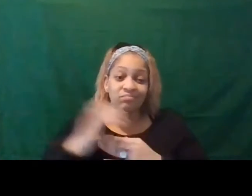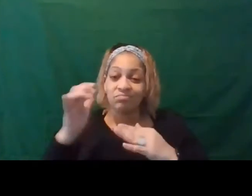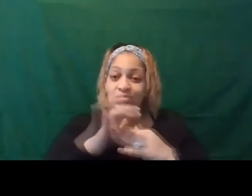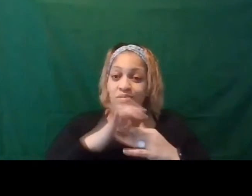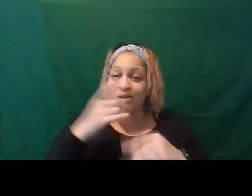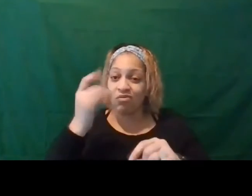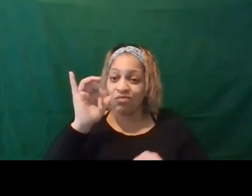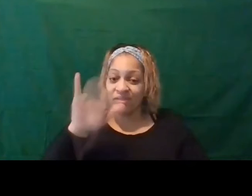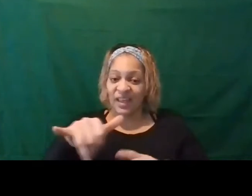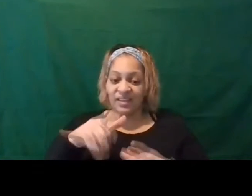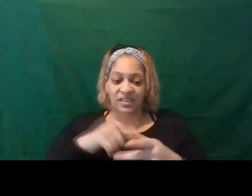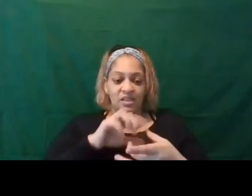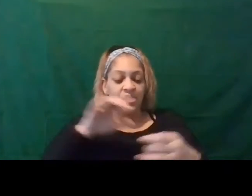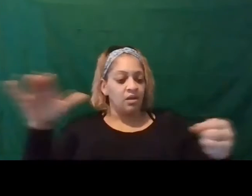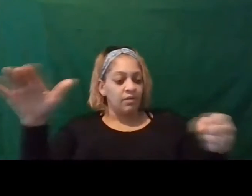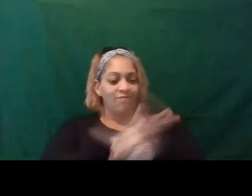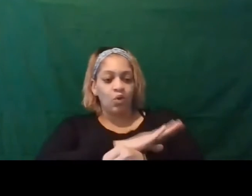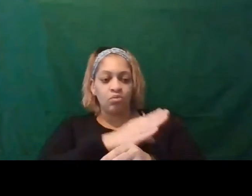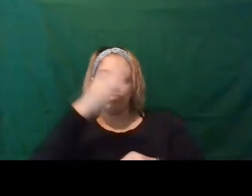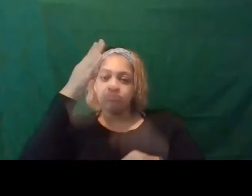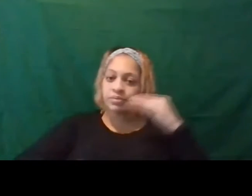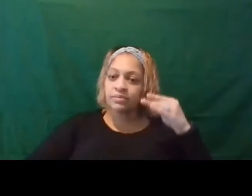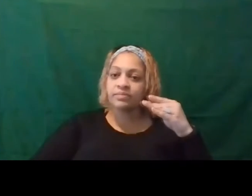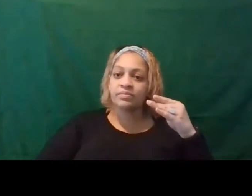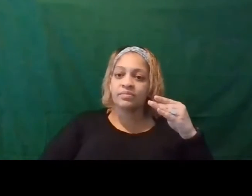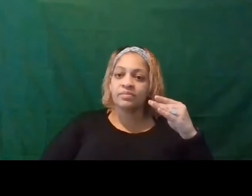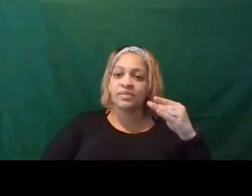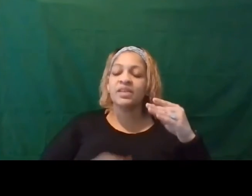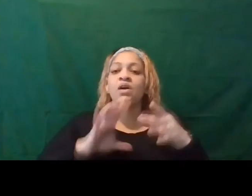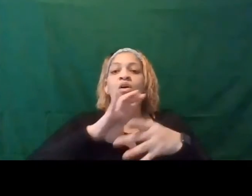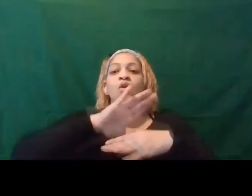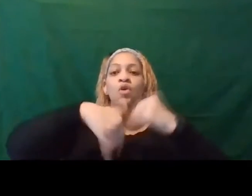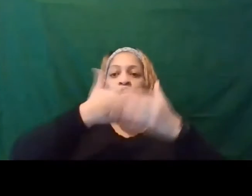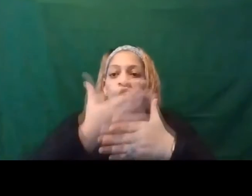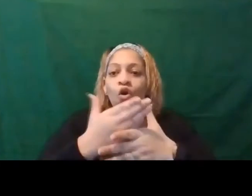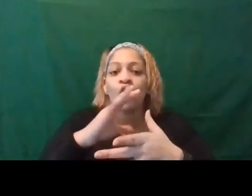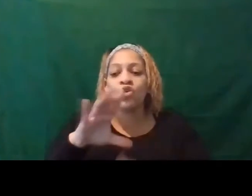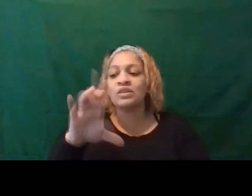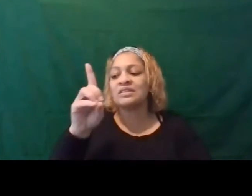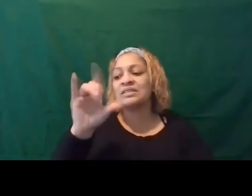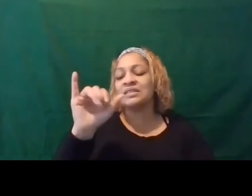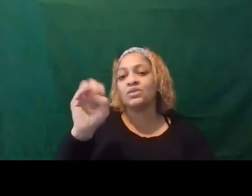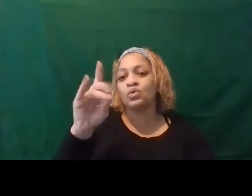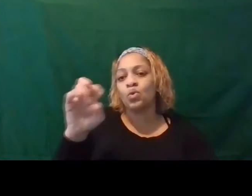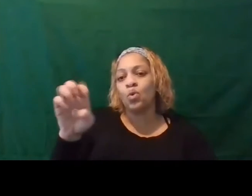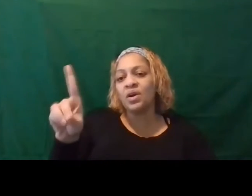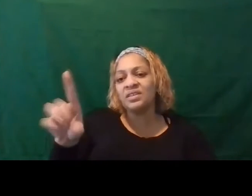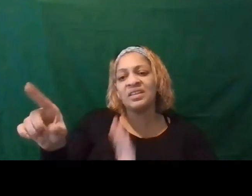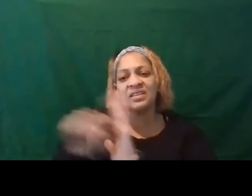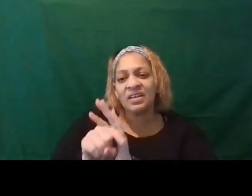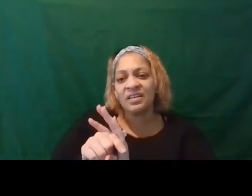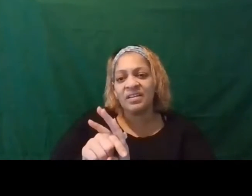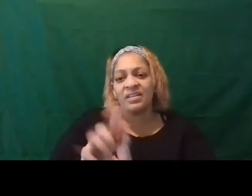emancipation from all discord of every nature. And that this goal is sure to be attained by all. What